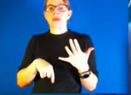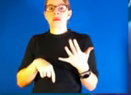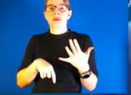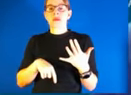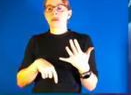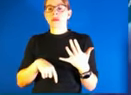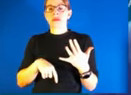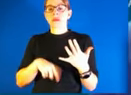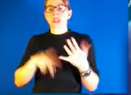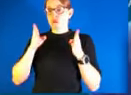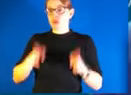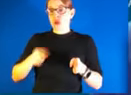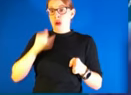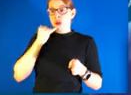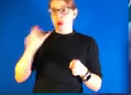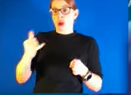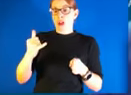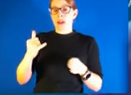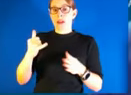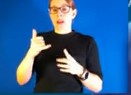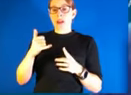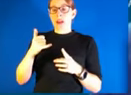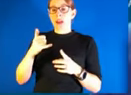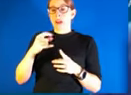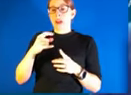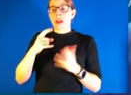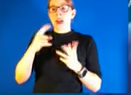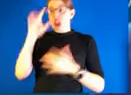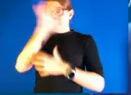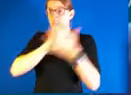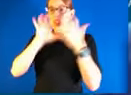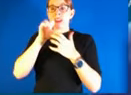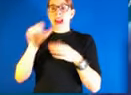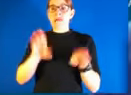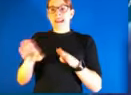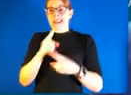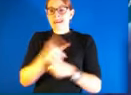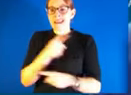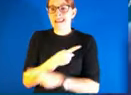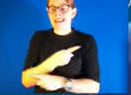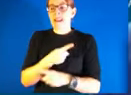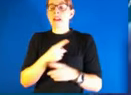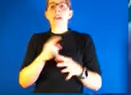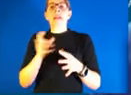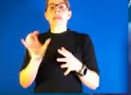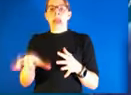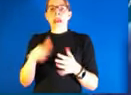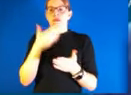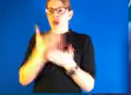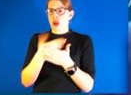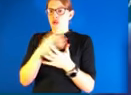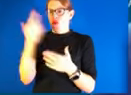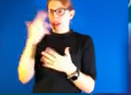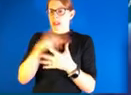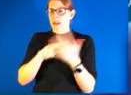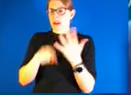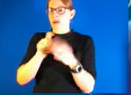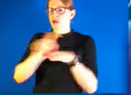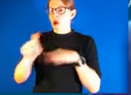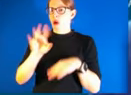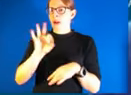the person calling says that you have altered mental status, you're confused, not acting appropriately. There are very good reasons to call 911, and we are glad to